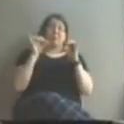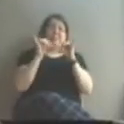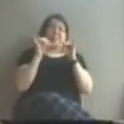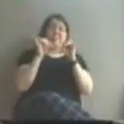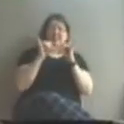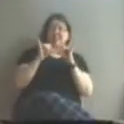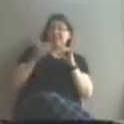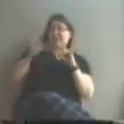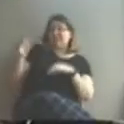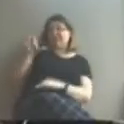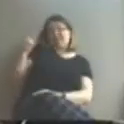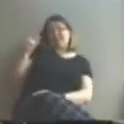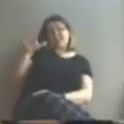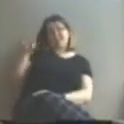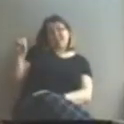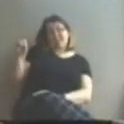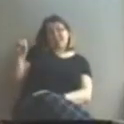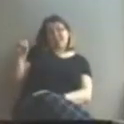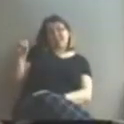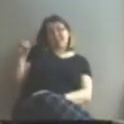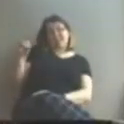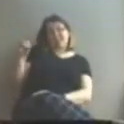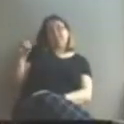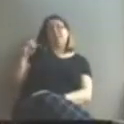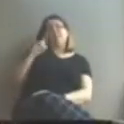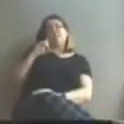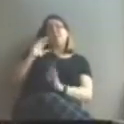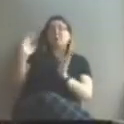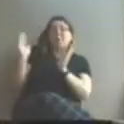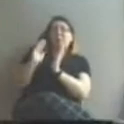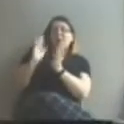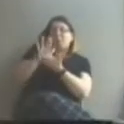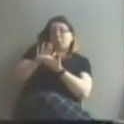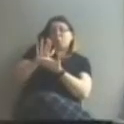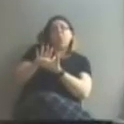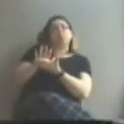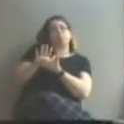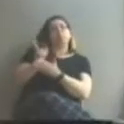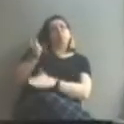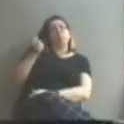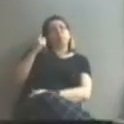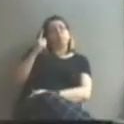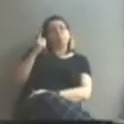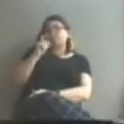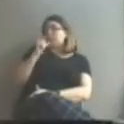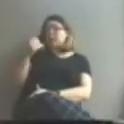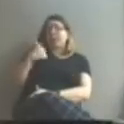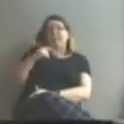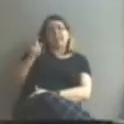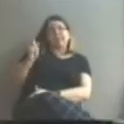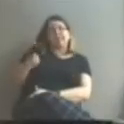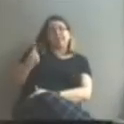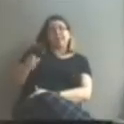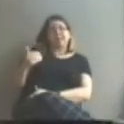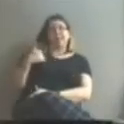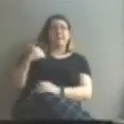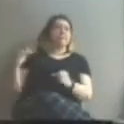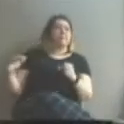outsourcing in a small organization, in a small school district, makes sense because you don't have the need to have